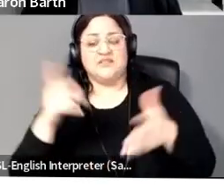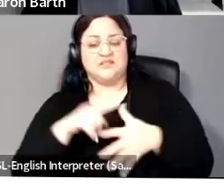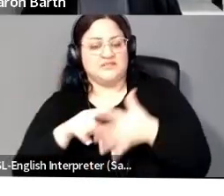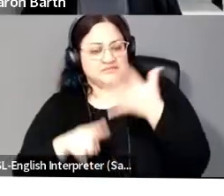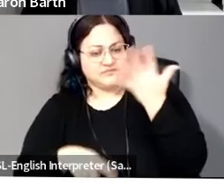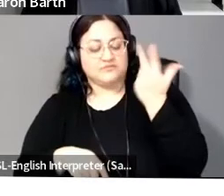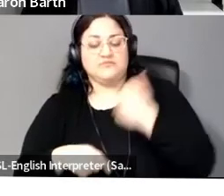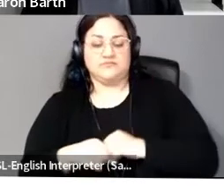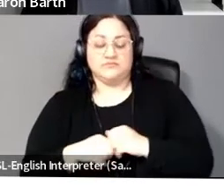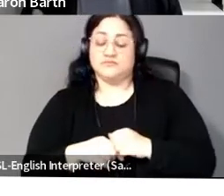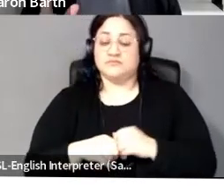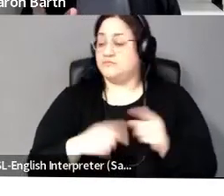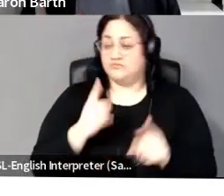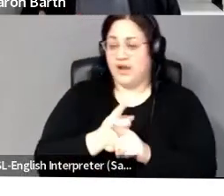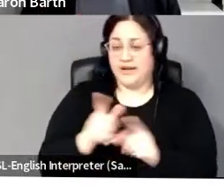it.